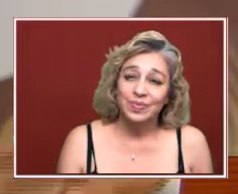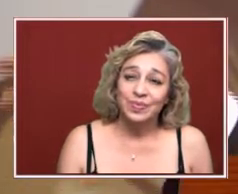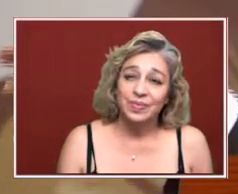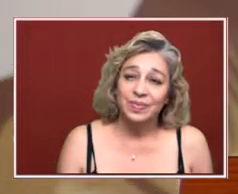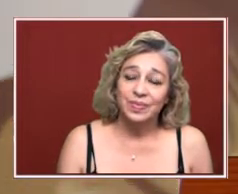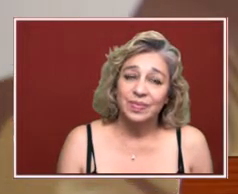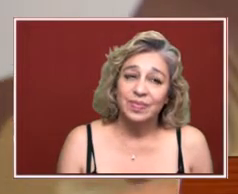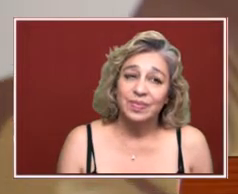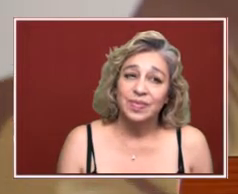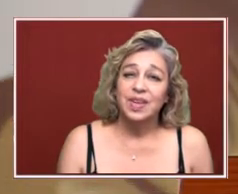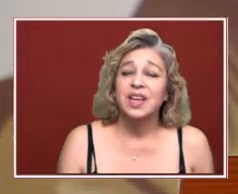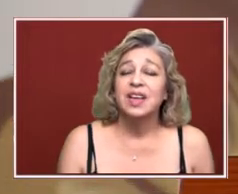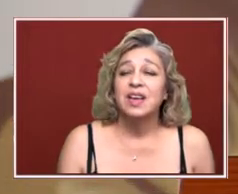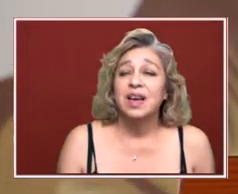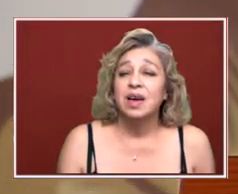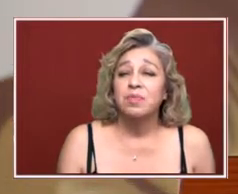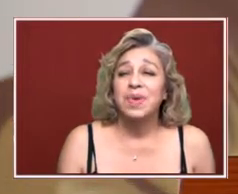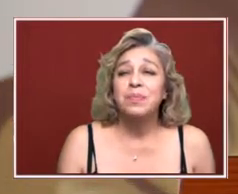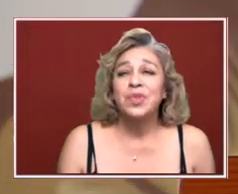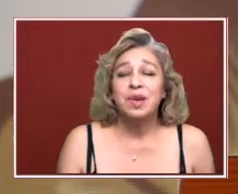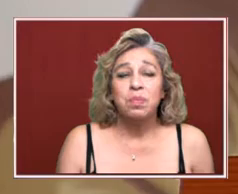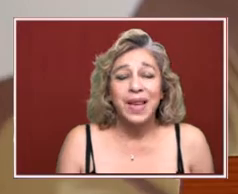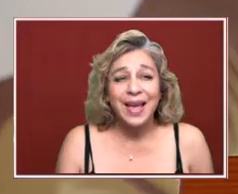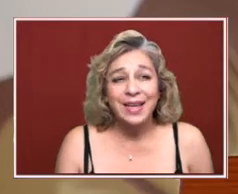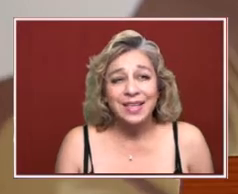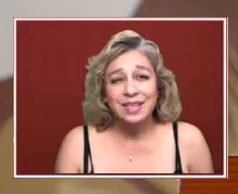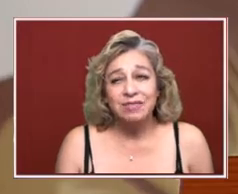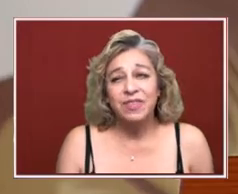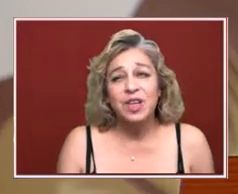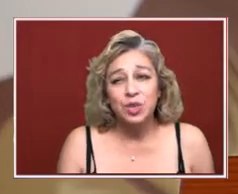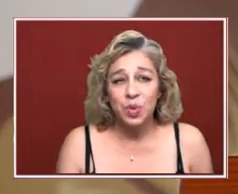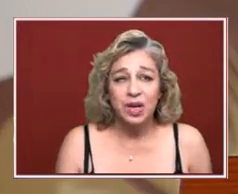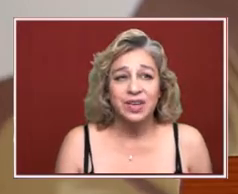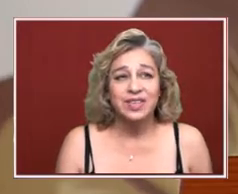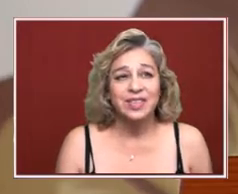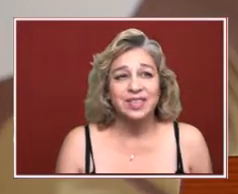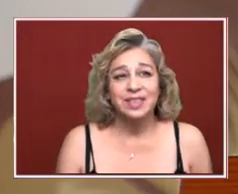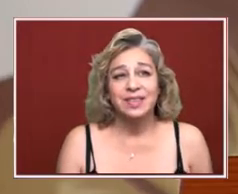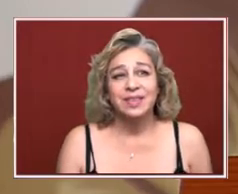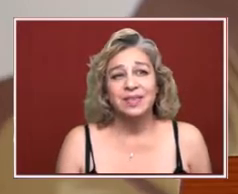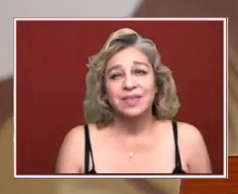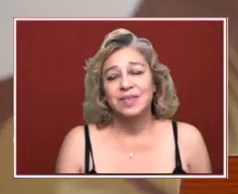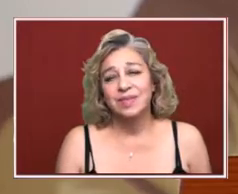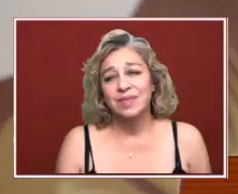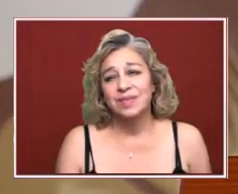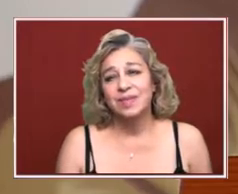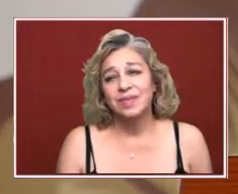Sembradores, campesinos. People that plant, field workers.